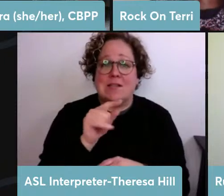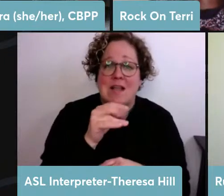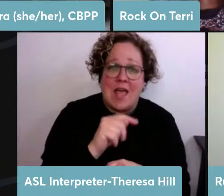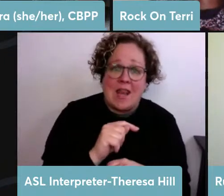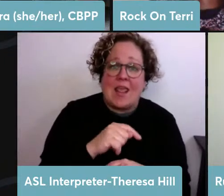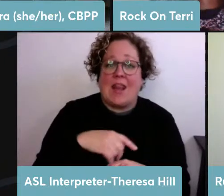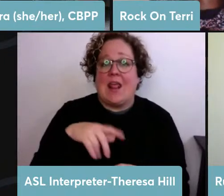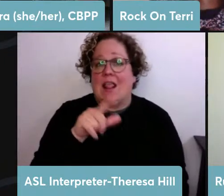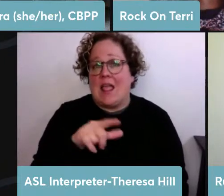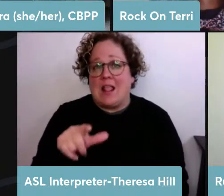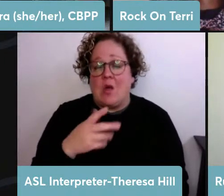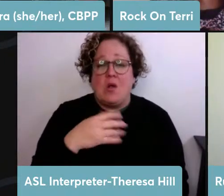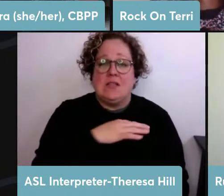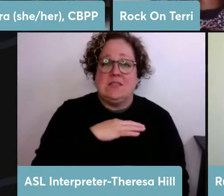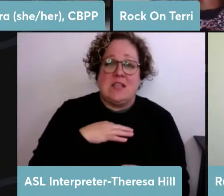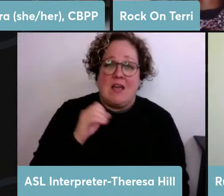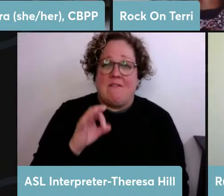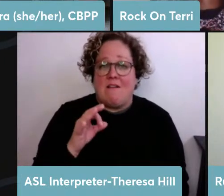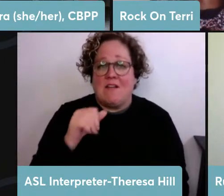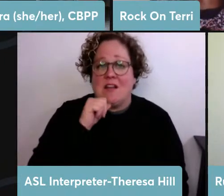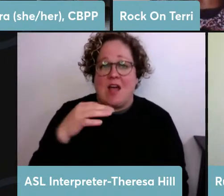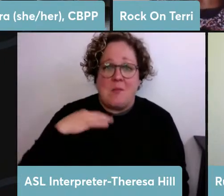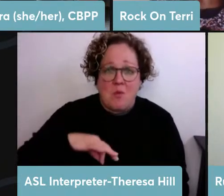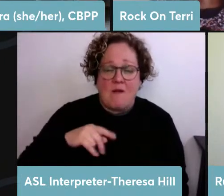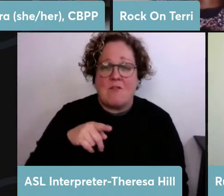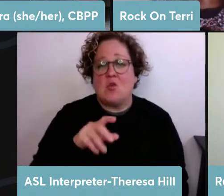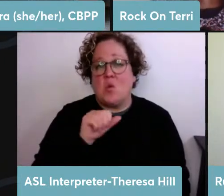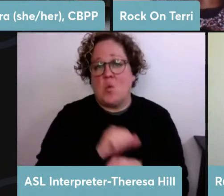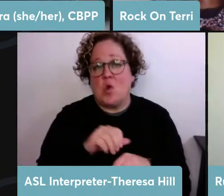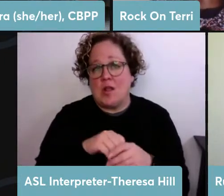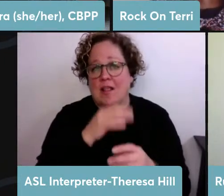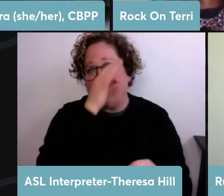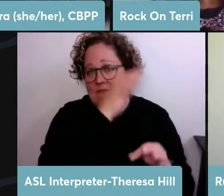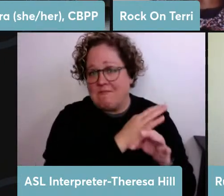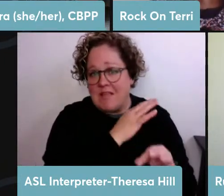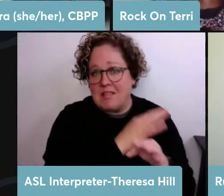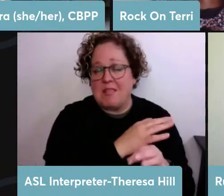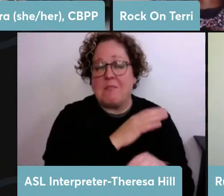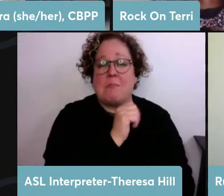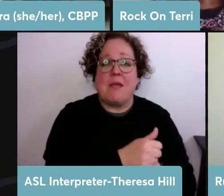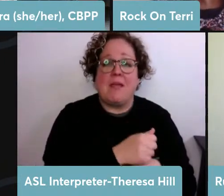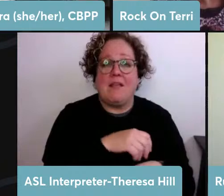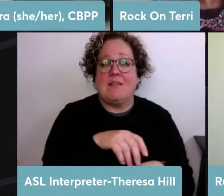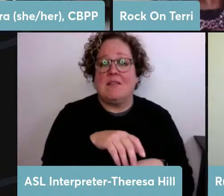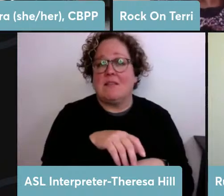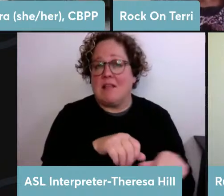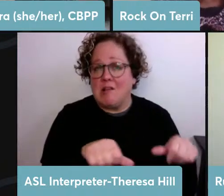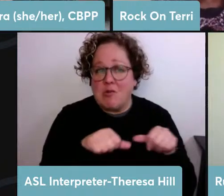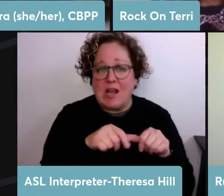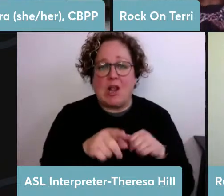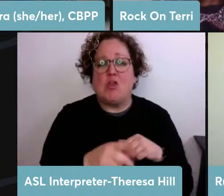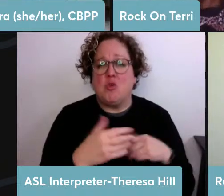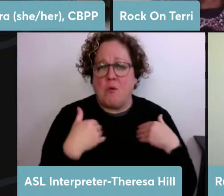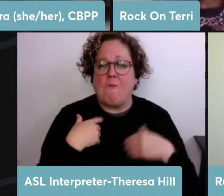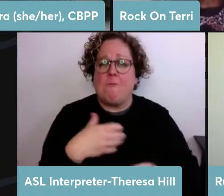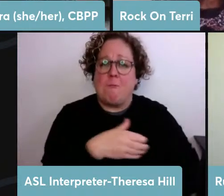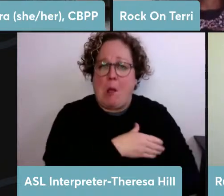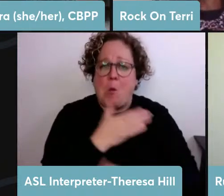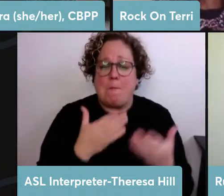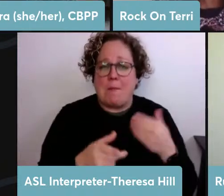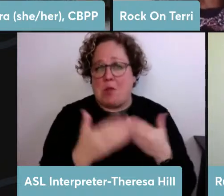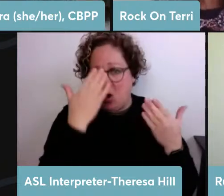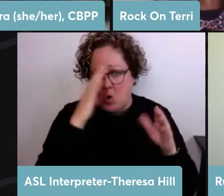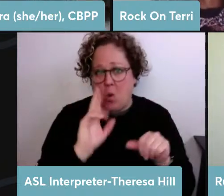staff of a nonprofit, you work in the faith-based arena, you are powerful. You just may not know how to